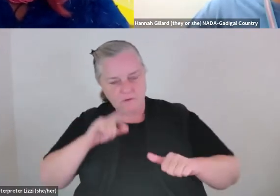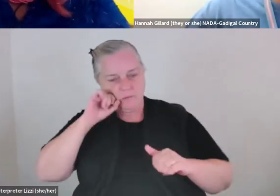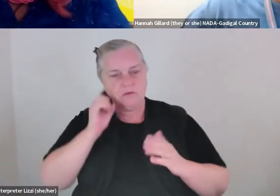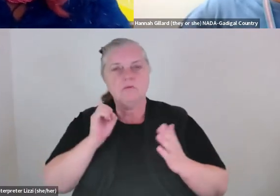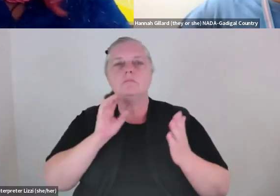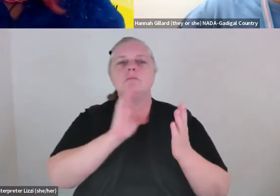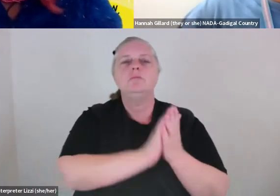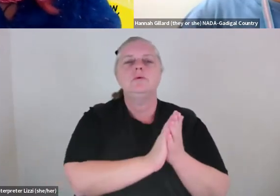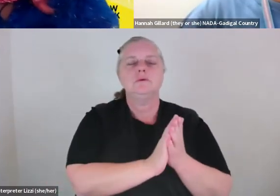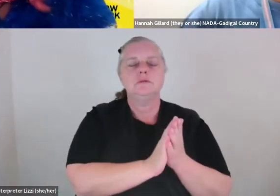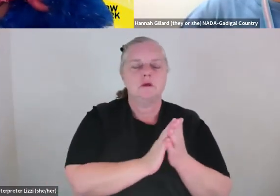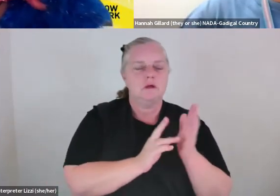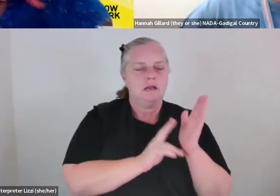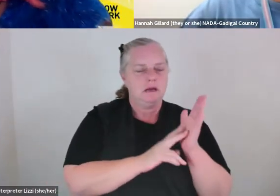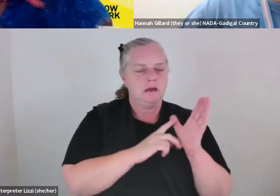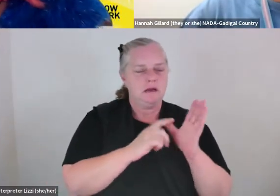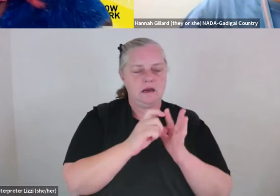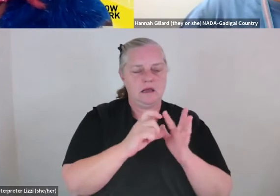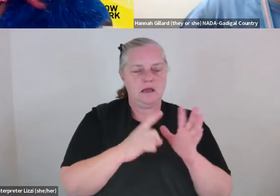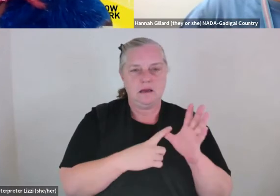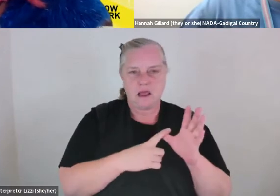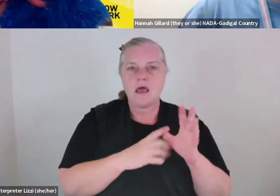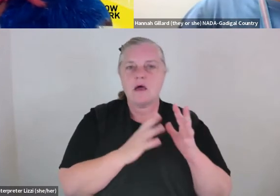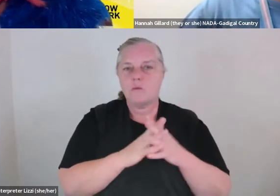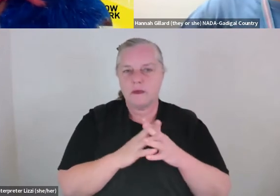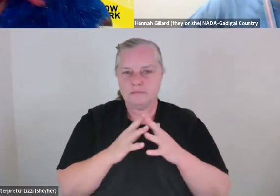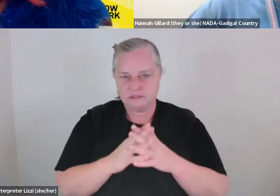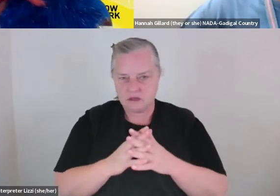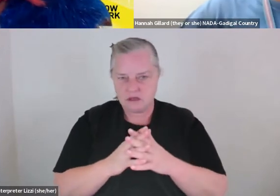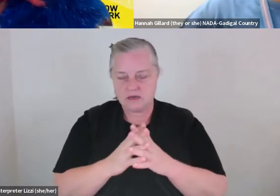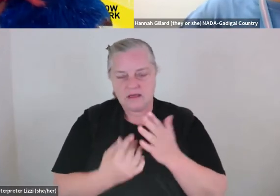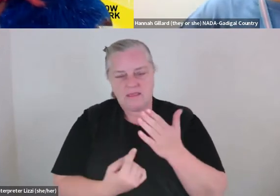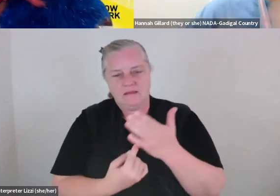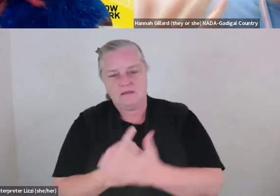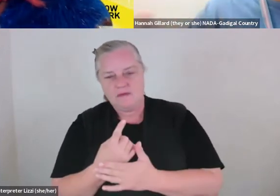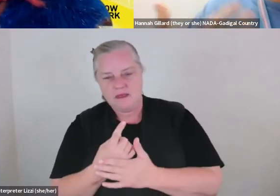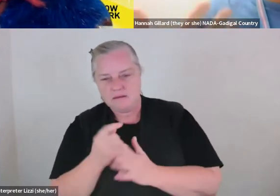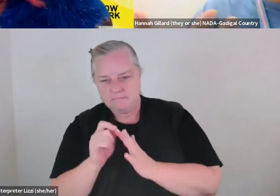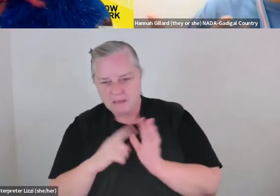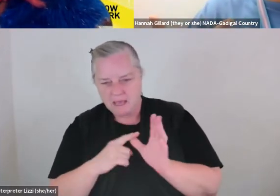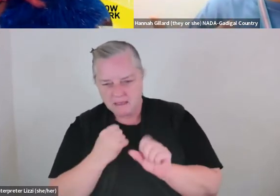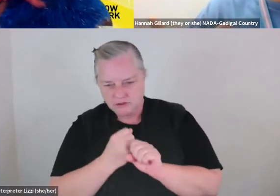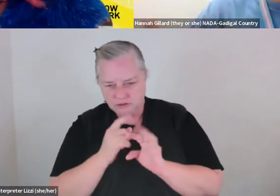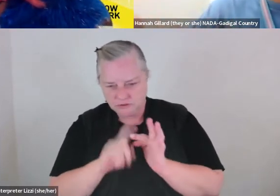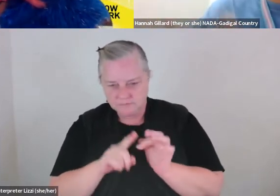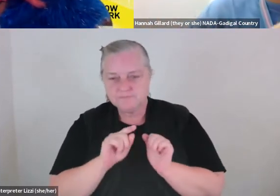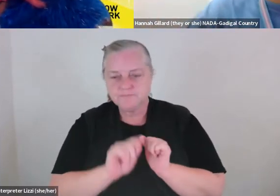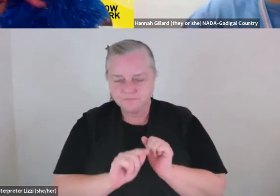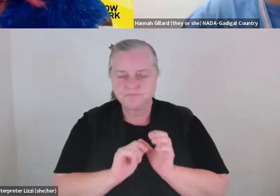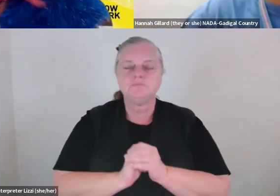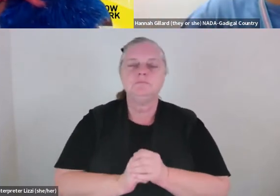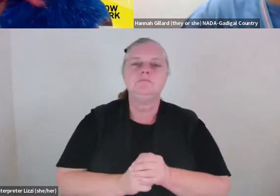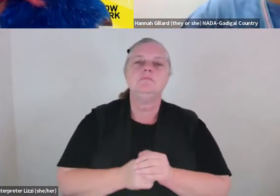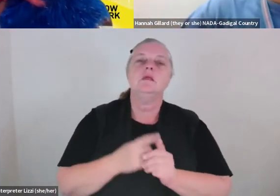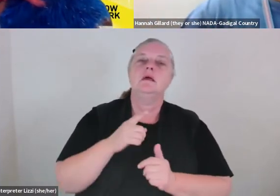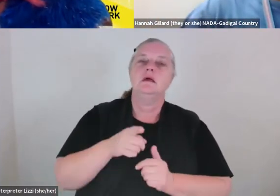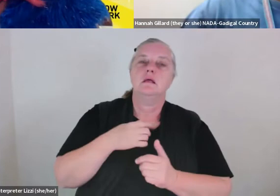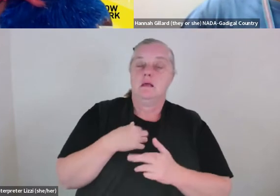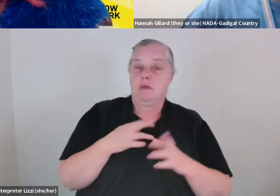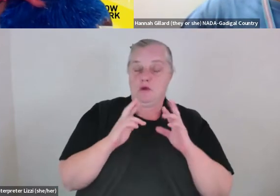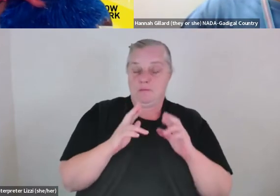you all to come. And there's also, just going to be hopefully a section in there about, talking about how you can actually implement